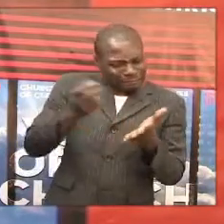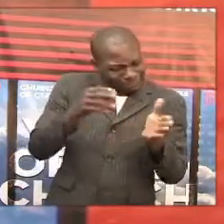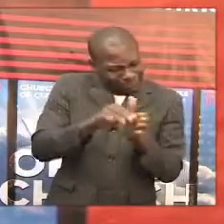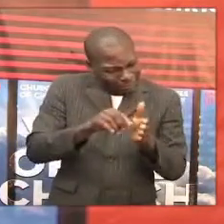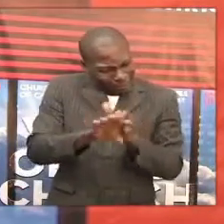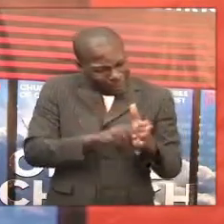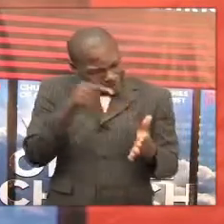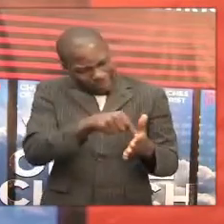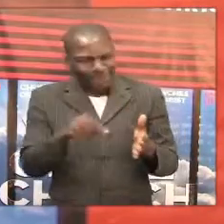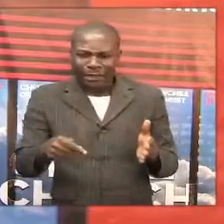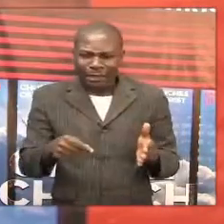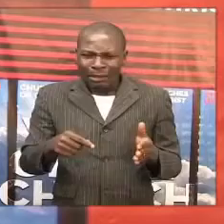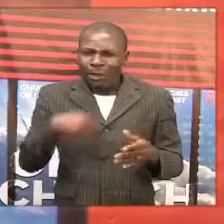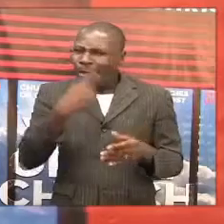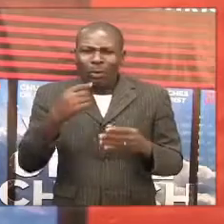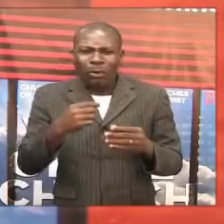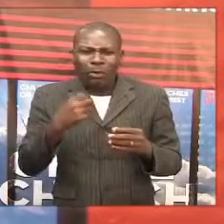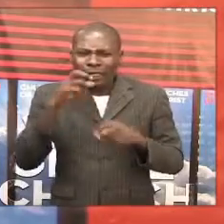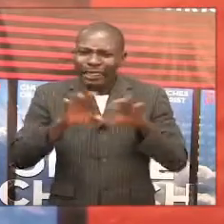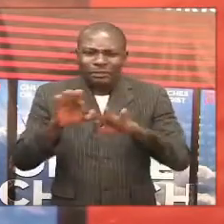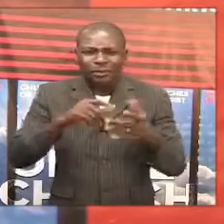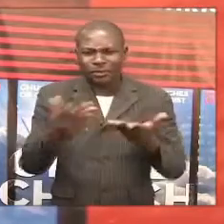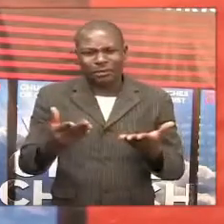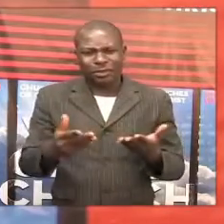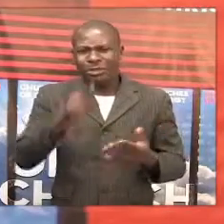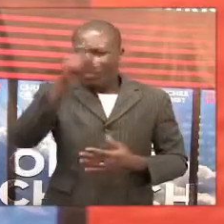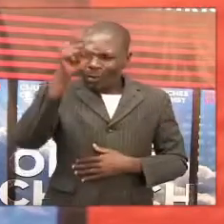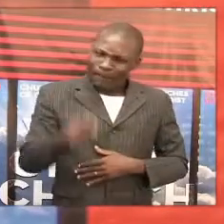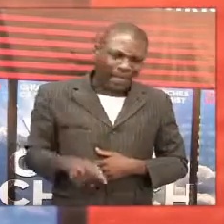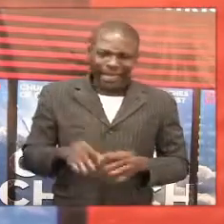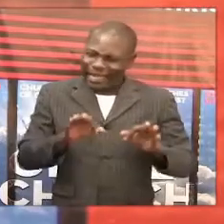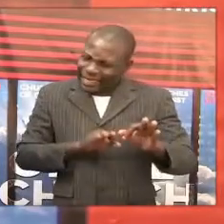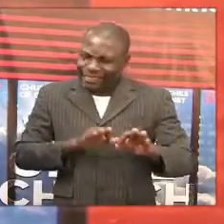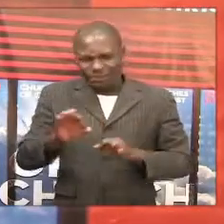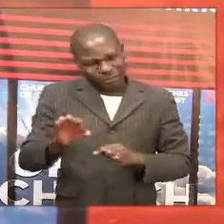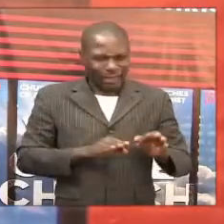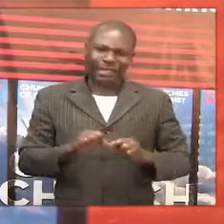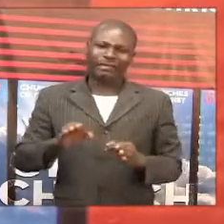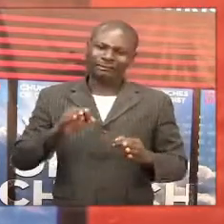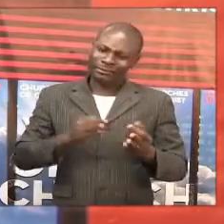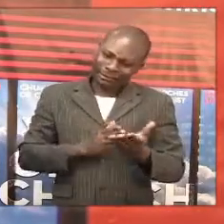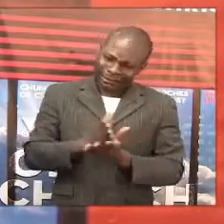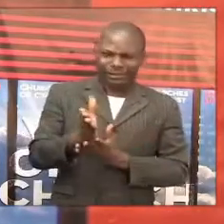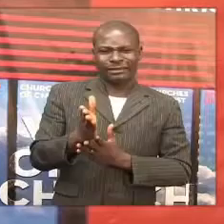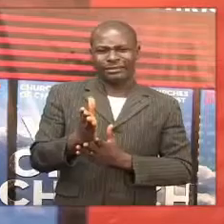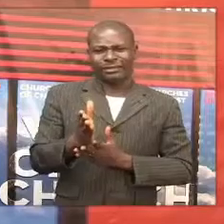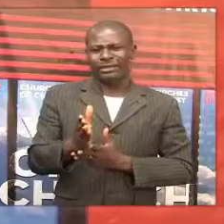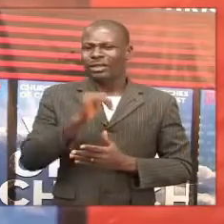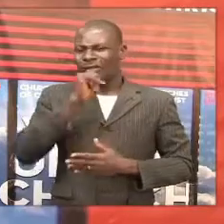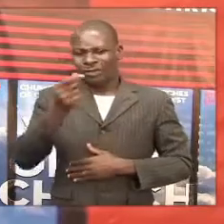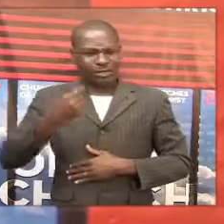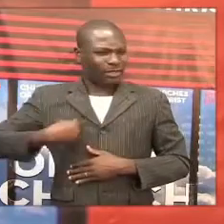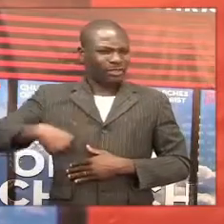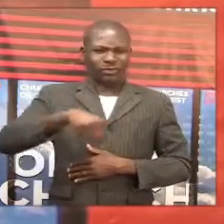Enone ya kachi na wase. Sa ocheche Bible ni mwa. Ya wansembi ohon mejufu wasem. Henye yen